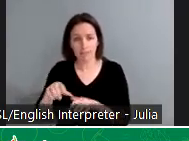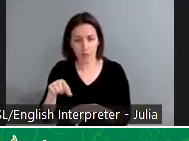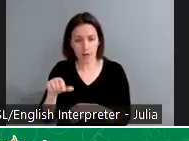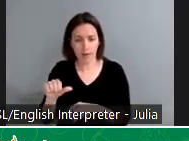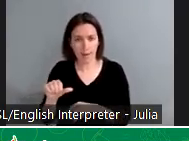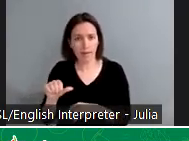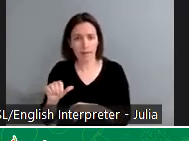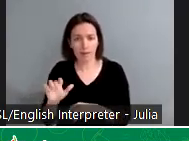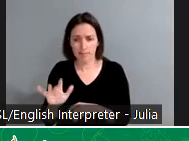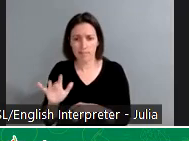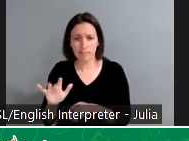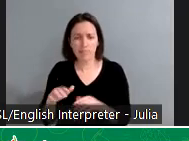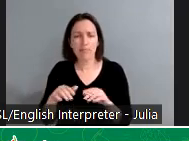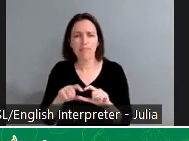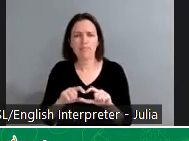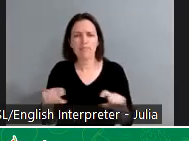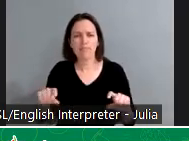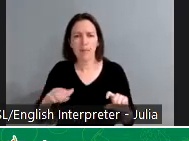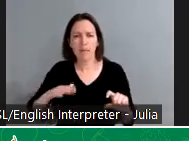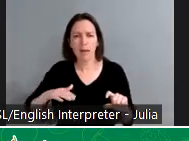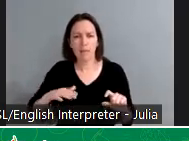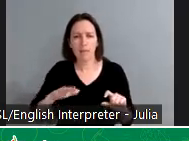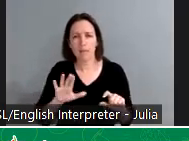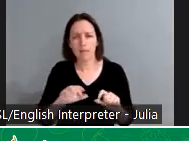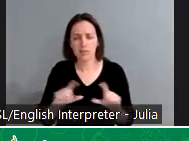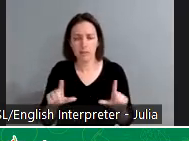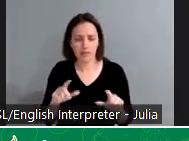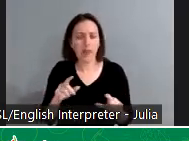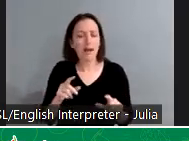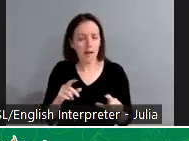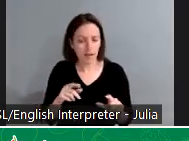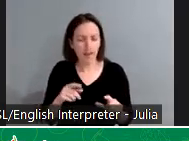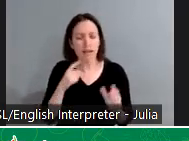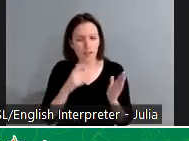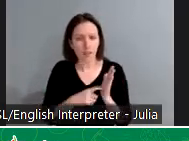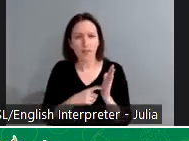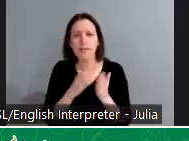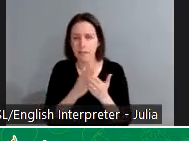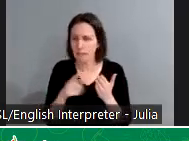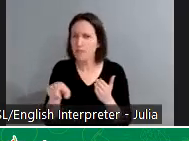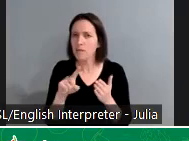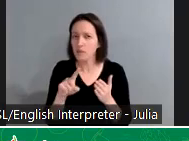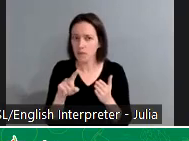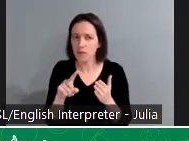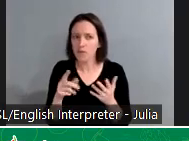located on the bottom of your screen. And I see that some of you are already including